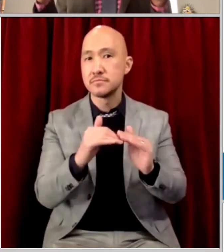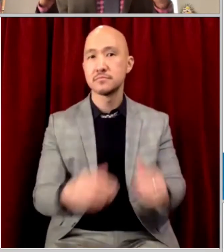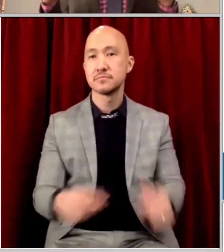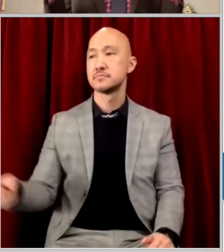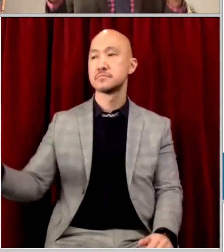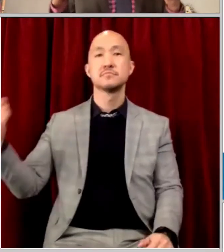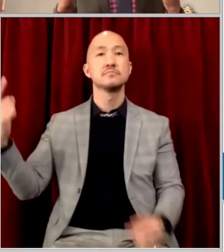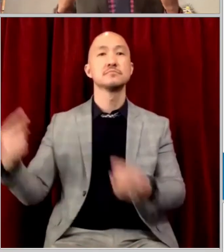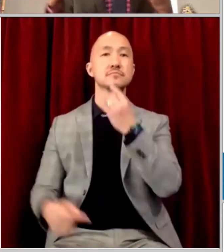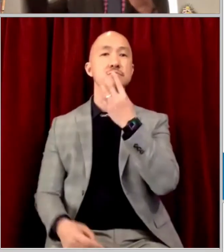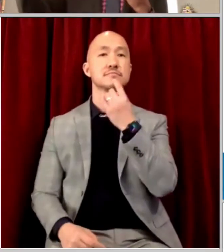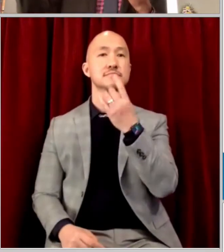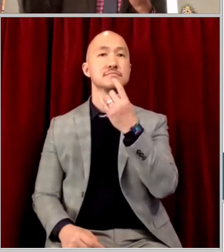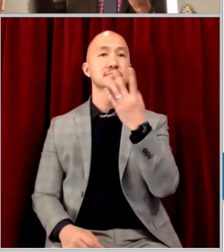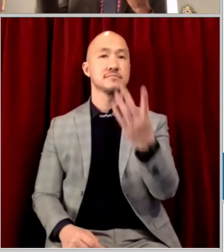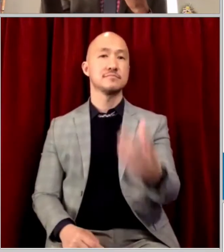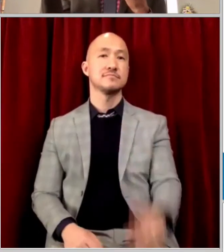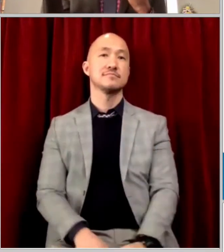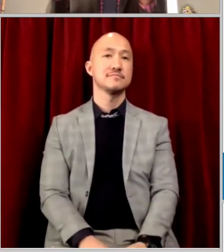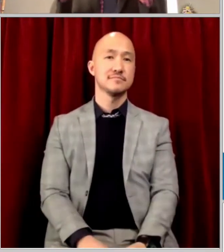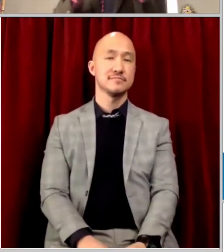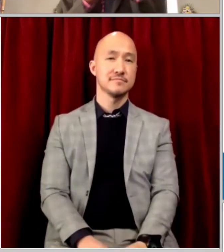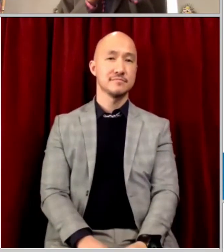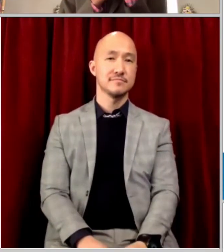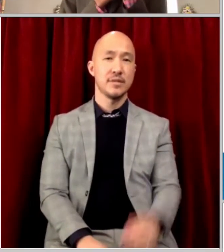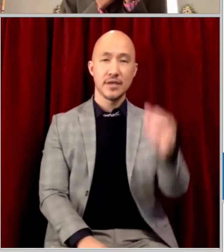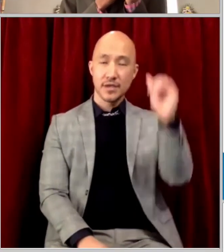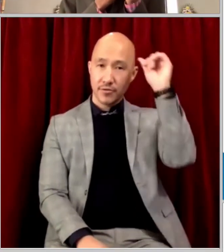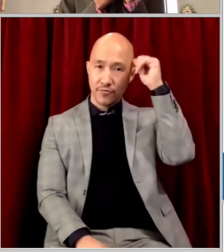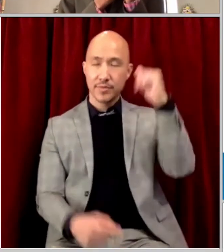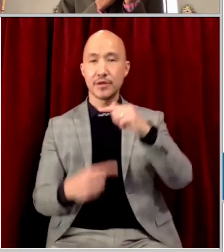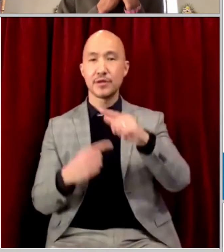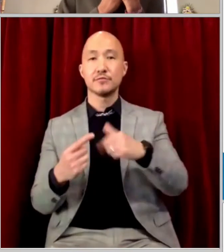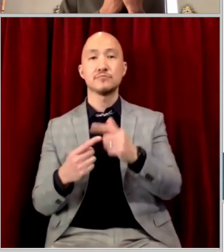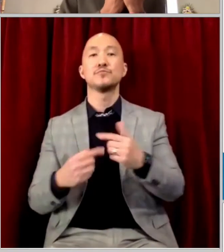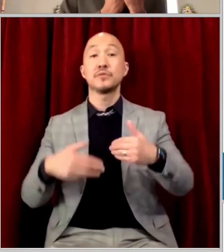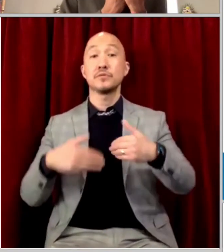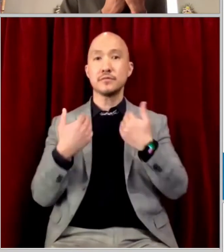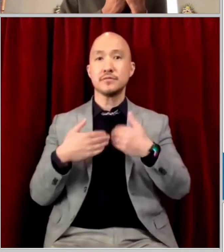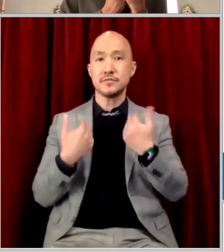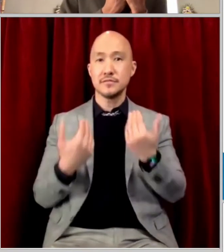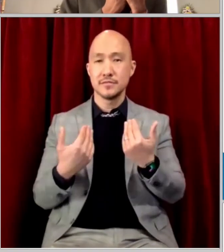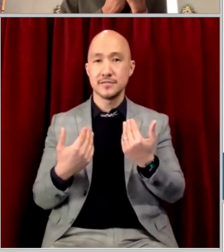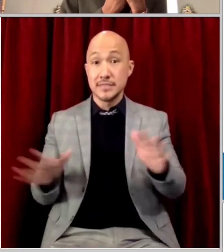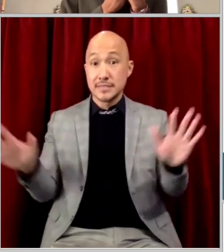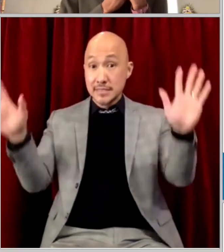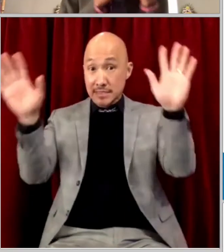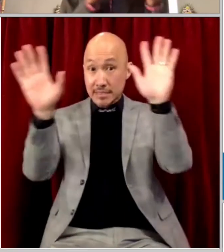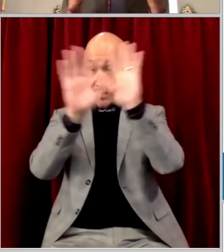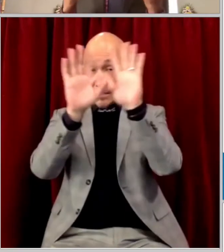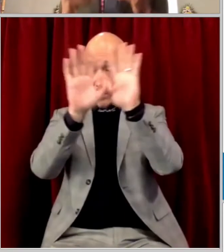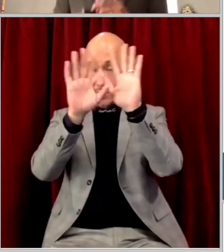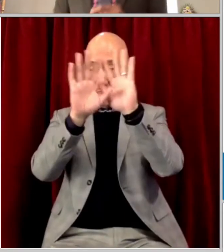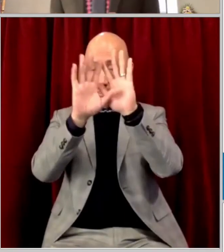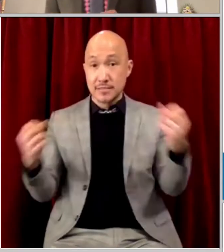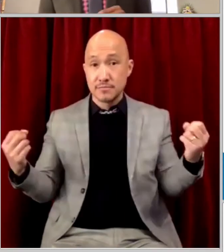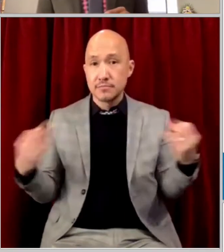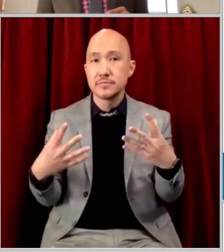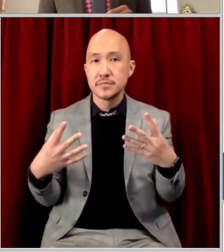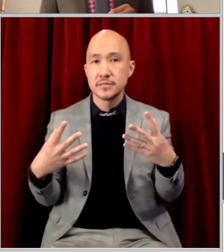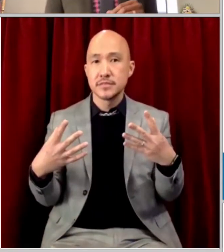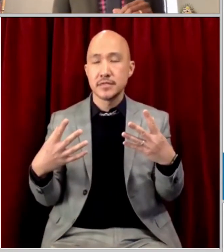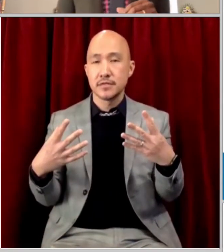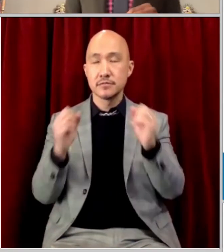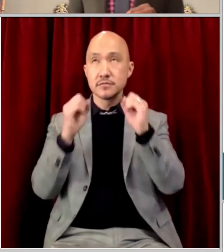would stay awake until about 6 a.m. until the sun came out. And then I would feel comforted. And then I would go to sleep. Right? Because there's something